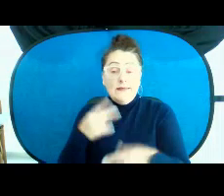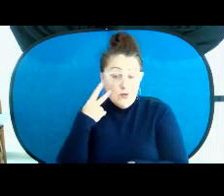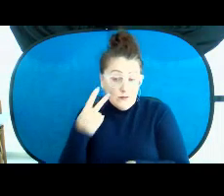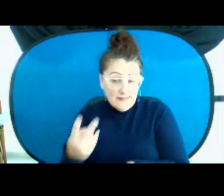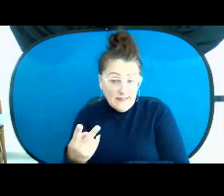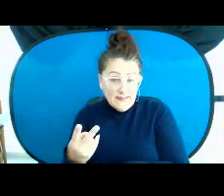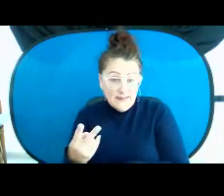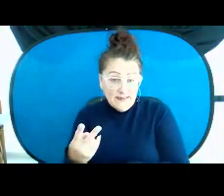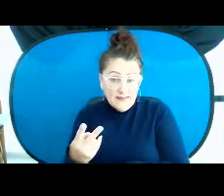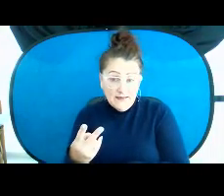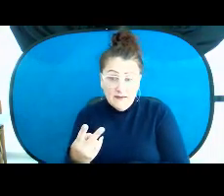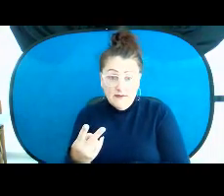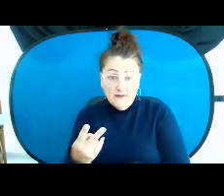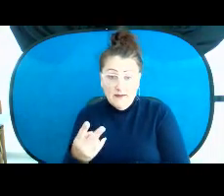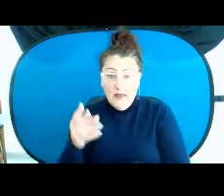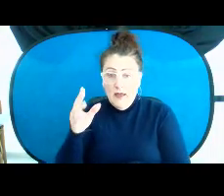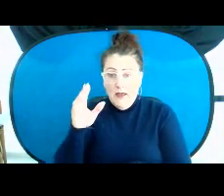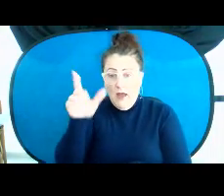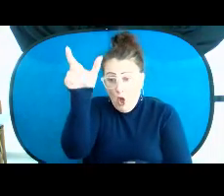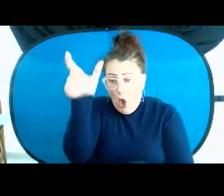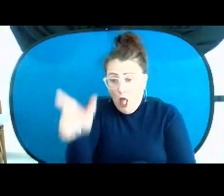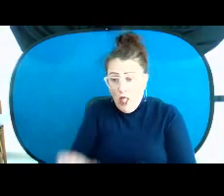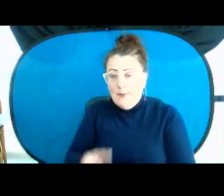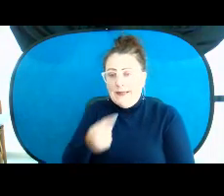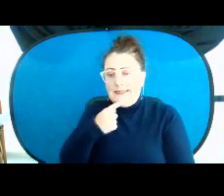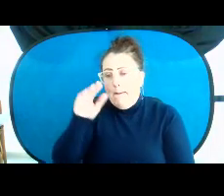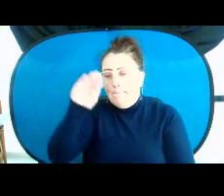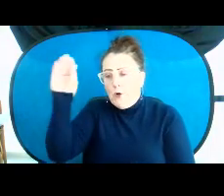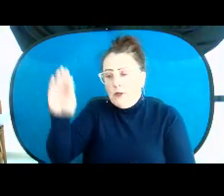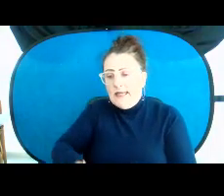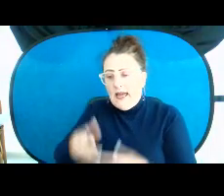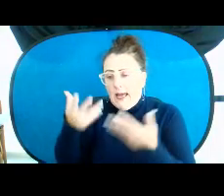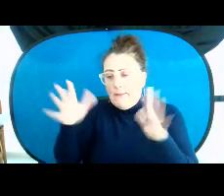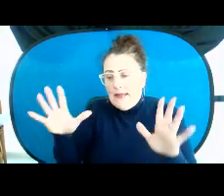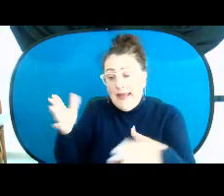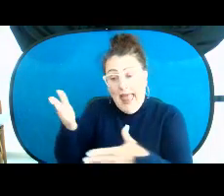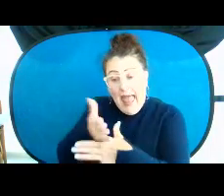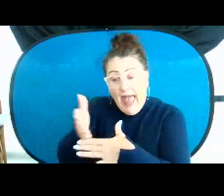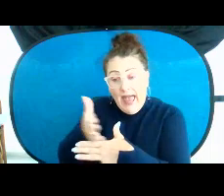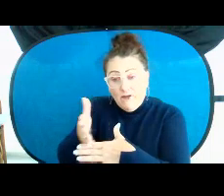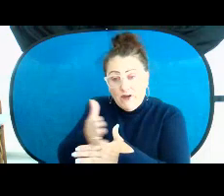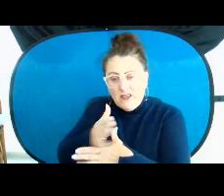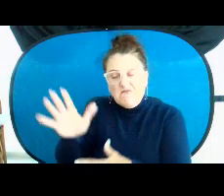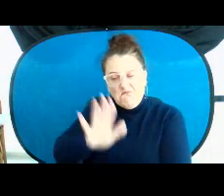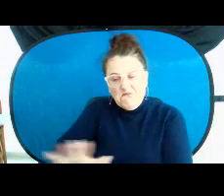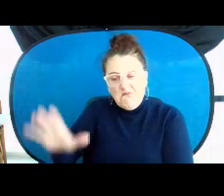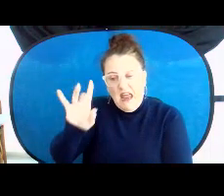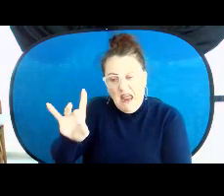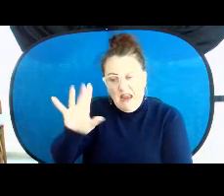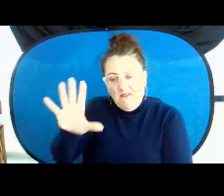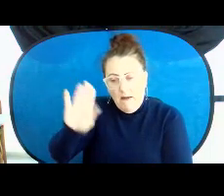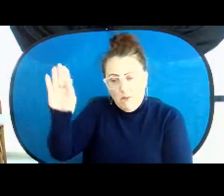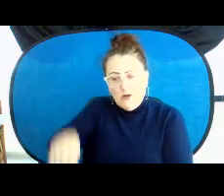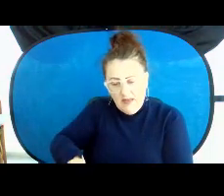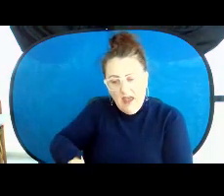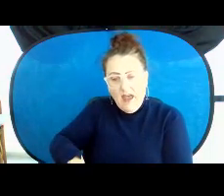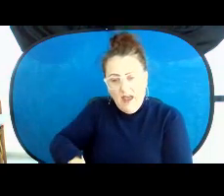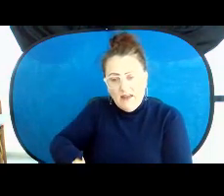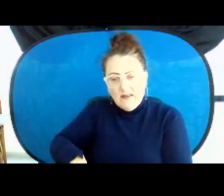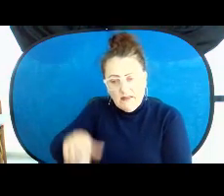on the percentage completed column, we've on an average achieved somewhere around 85% completion across